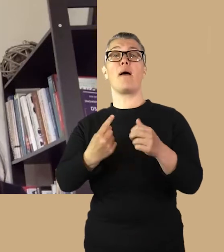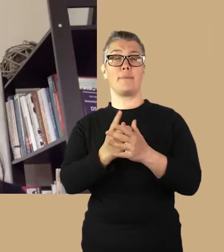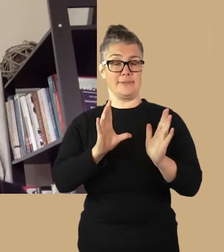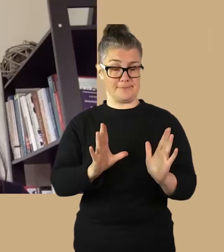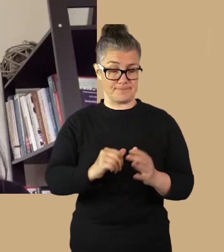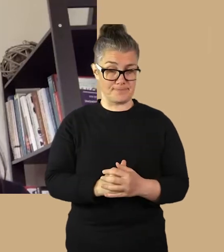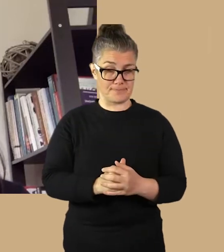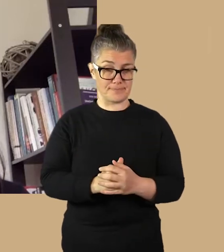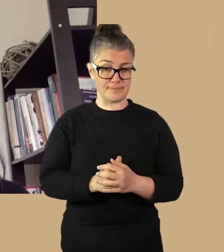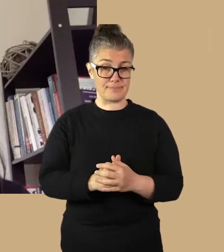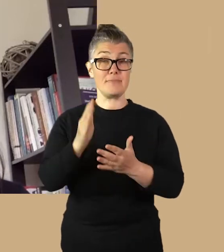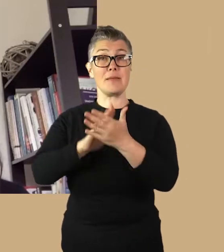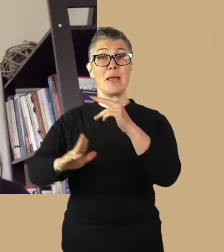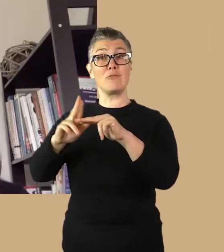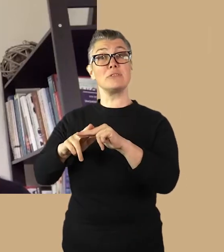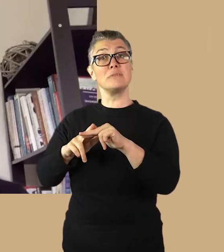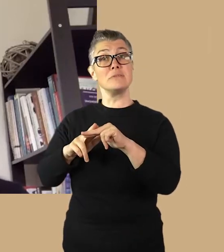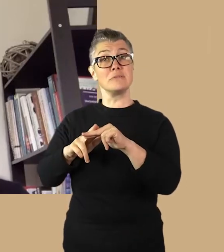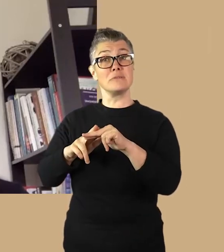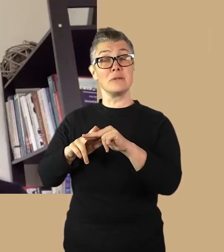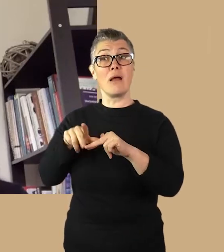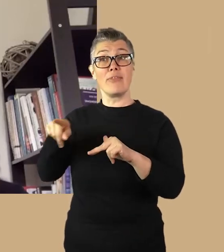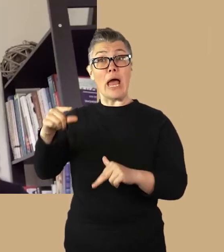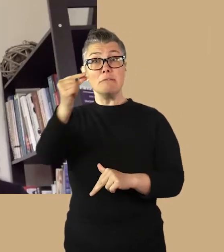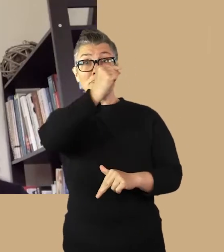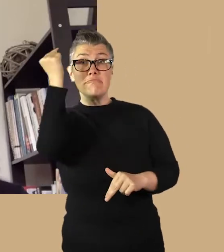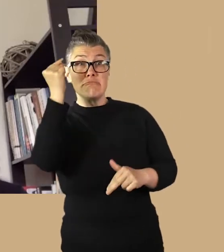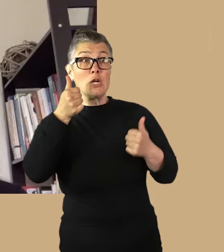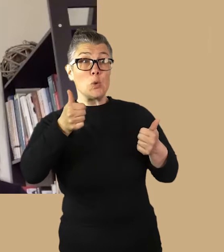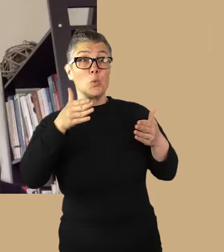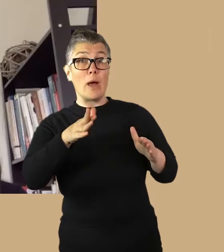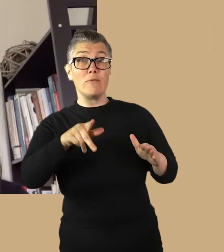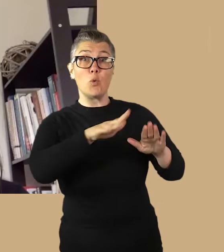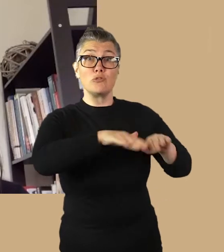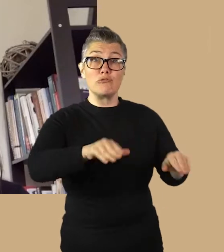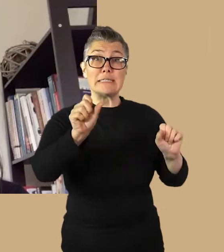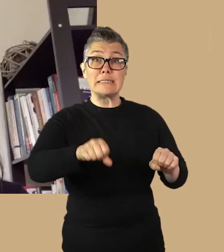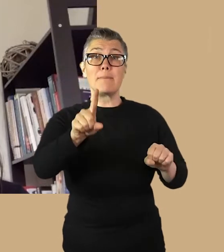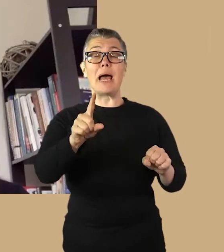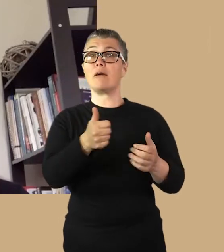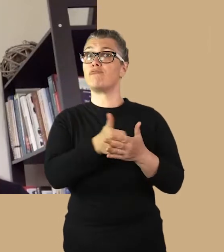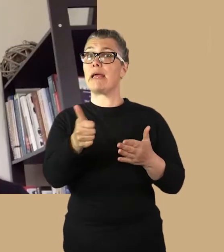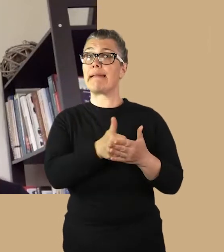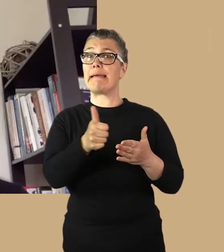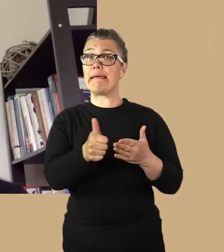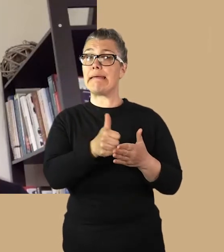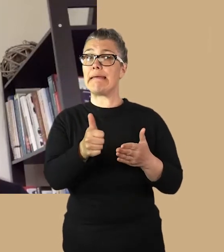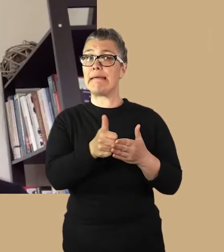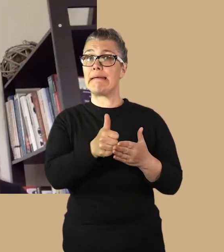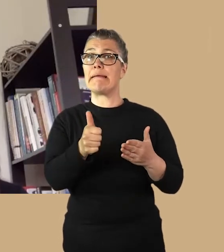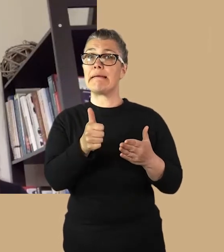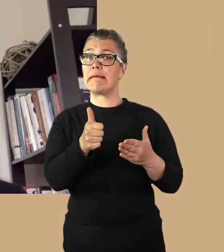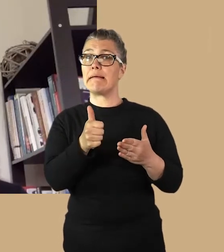of the parents probably most likely having very good intentions for their children, but they often gaslight